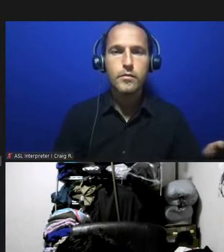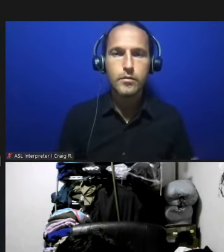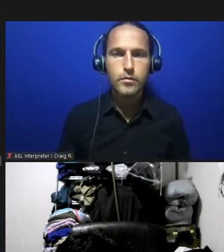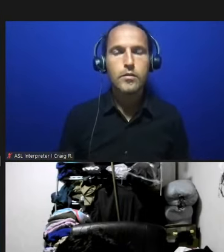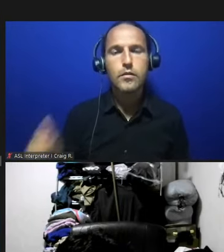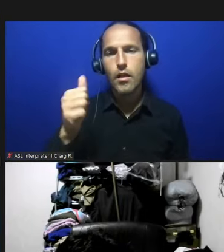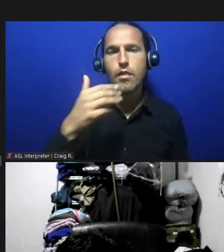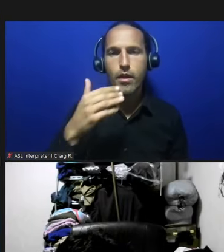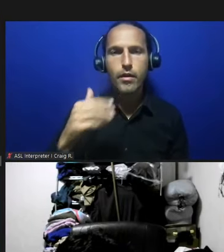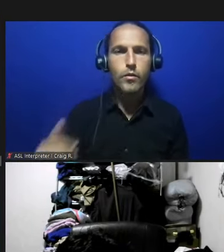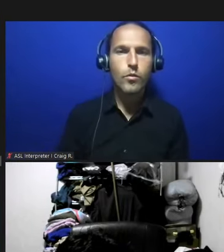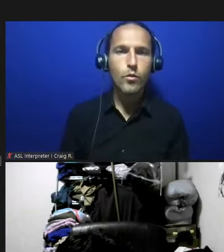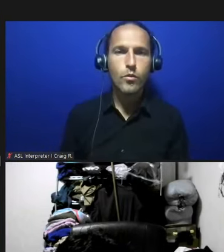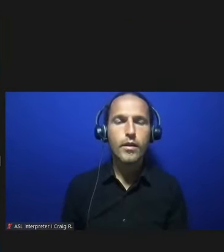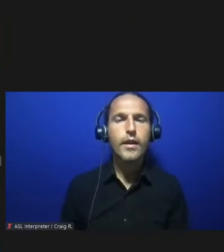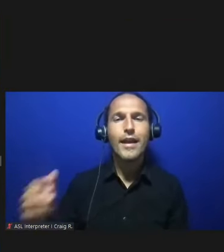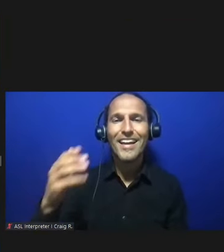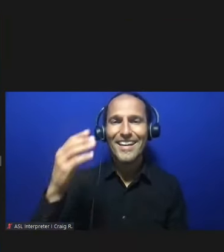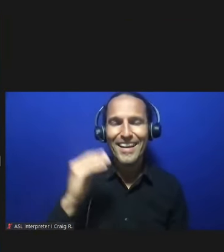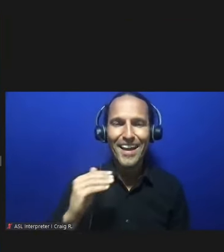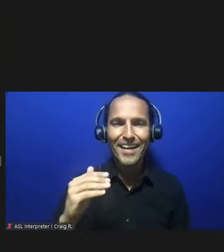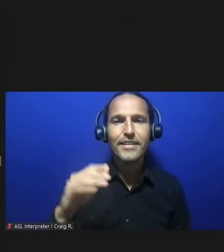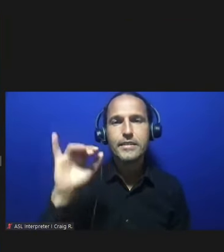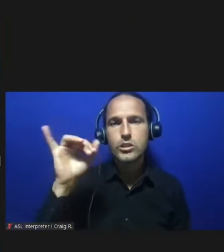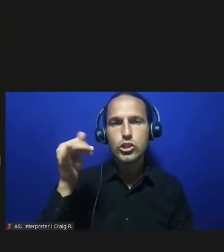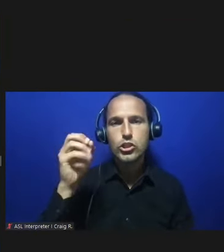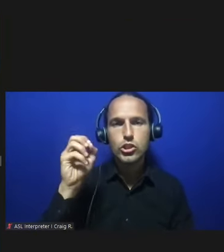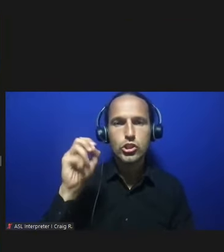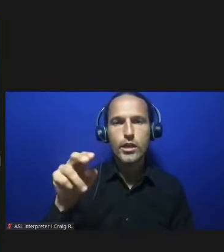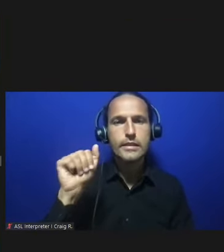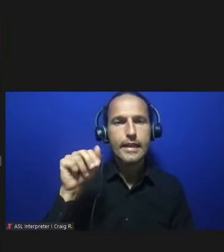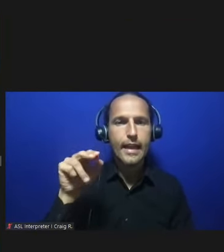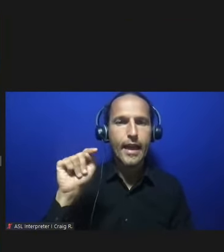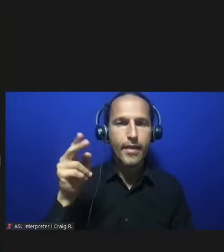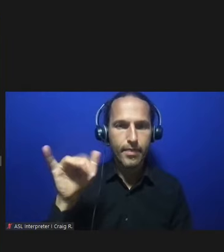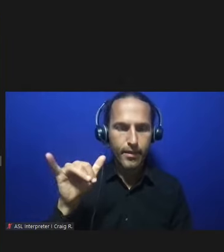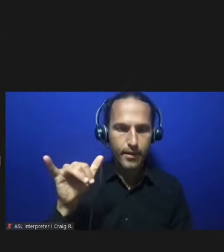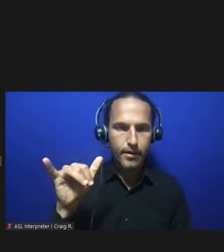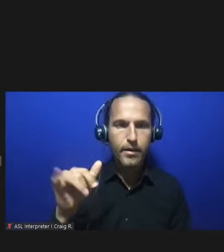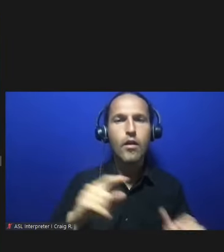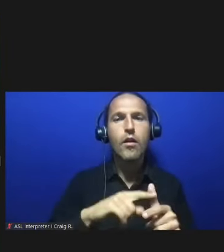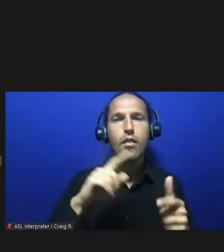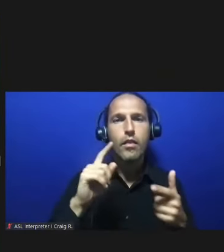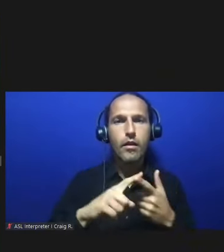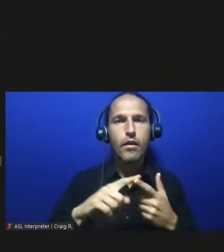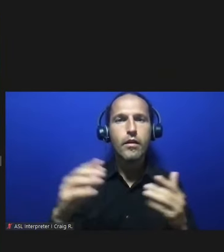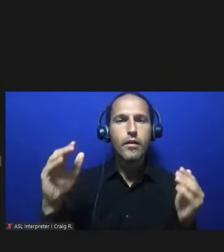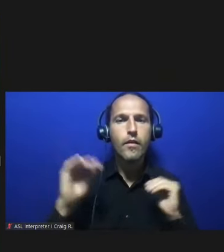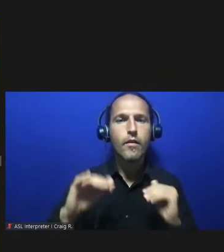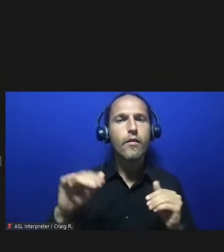Thank you. Our next speaker will be Jason Anthony, followed by Vittorio Bugatti.